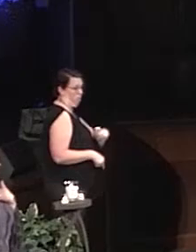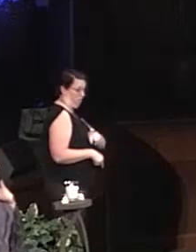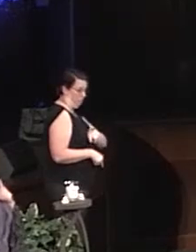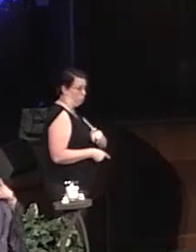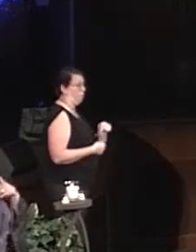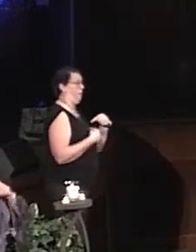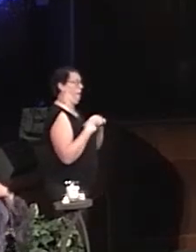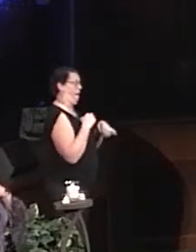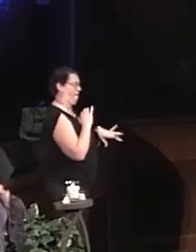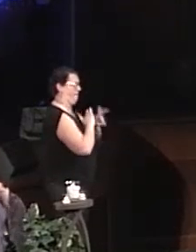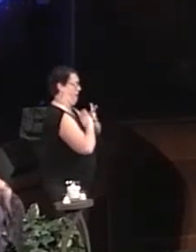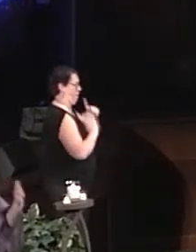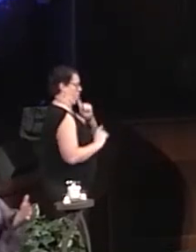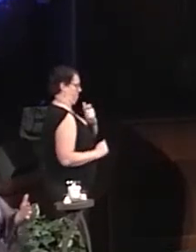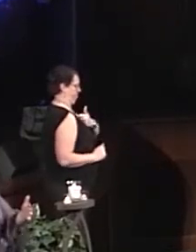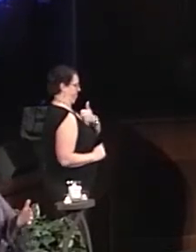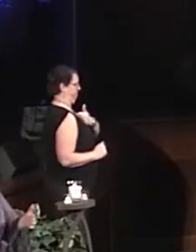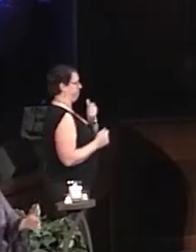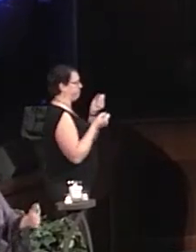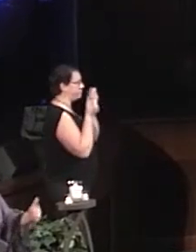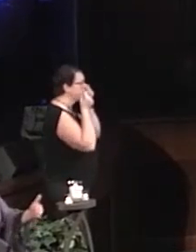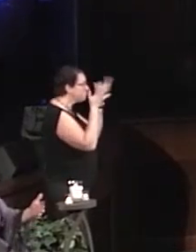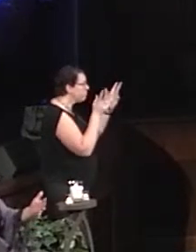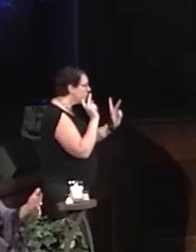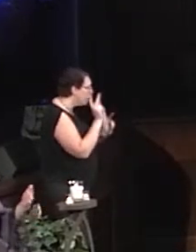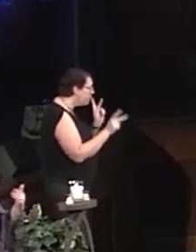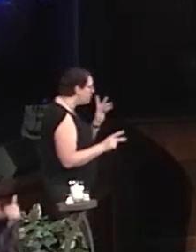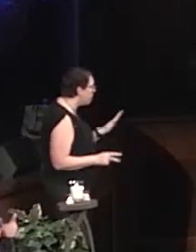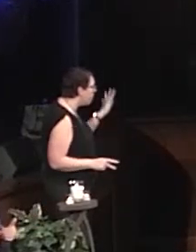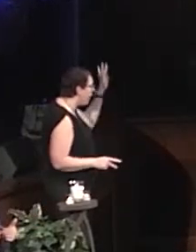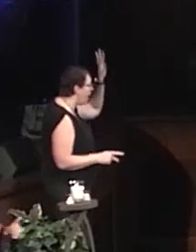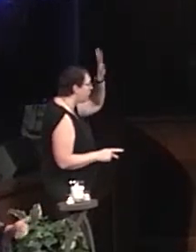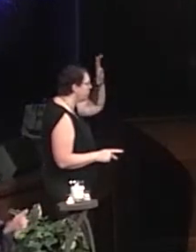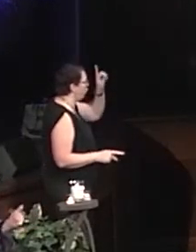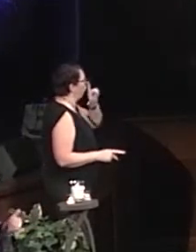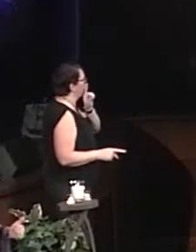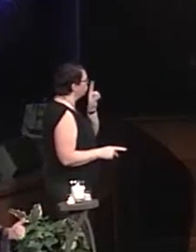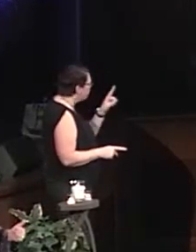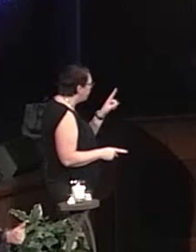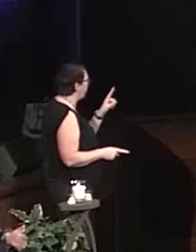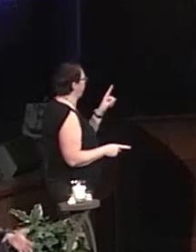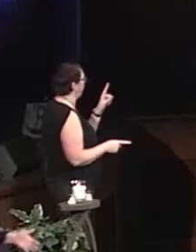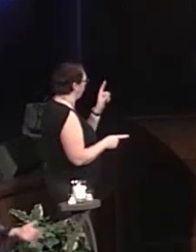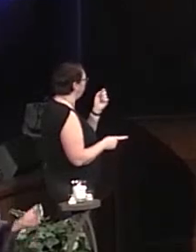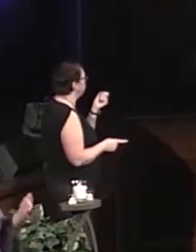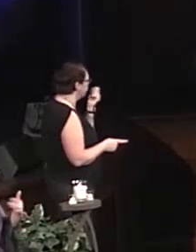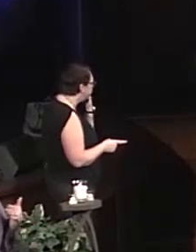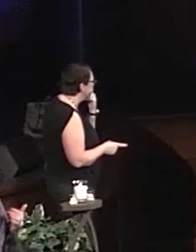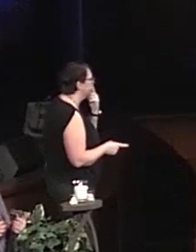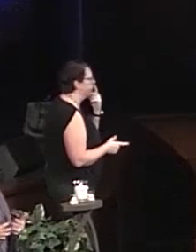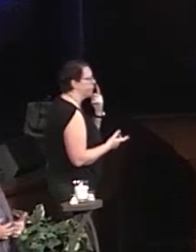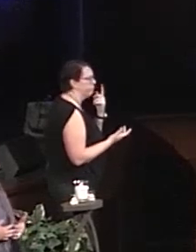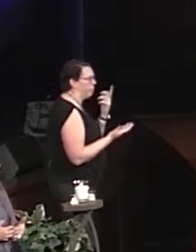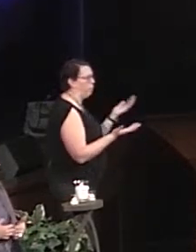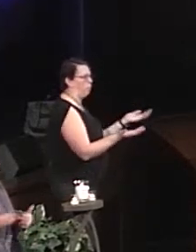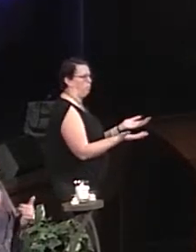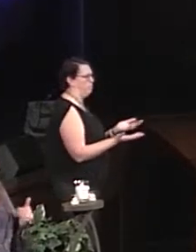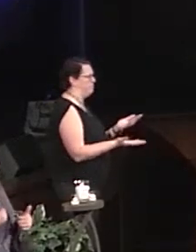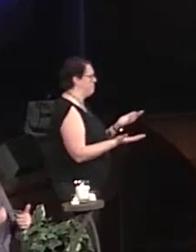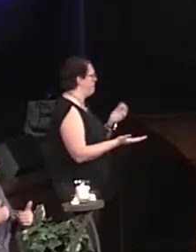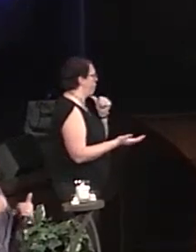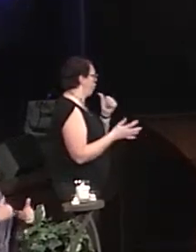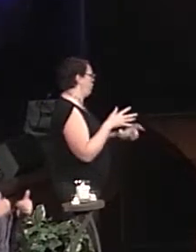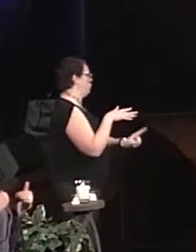I've discovered there are a lot of people out there who are in resonance with what we teach here, but they may not be showing up because